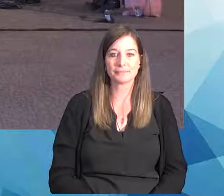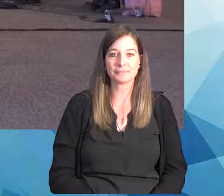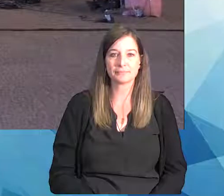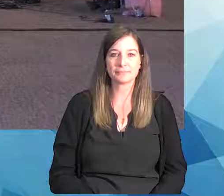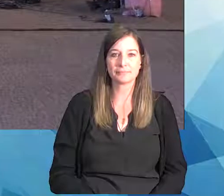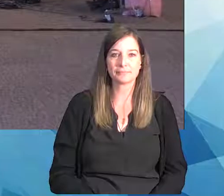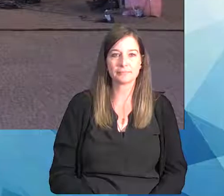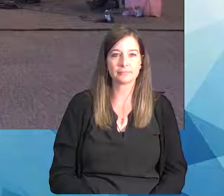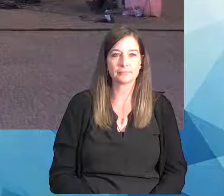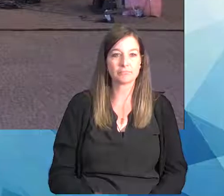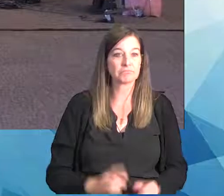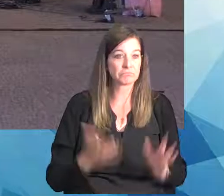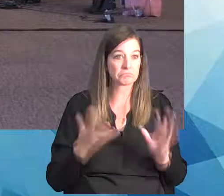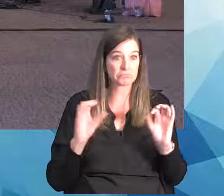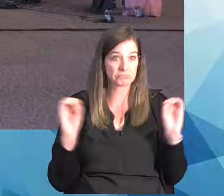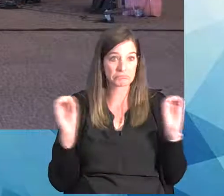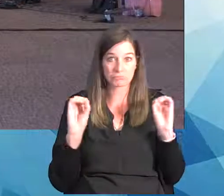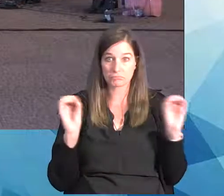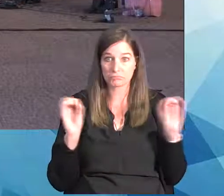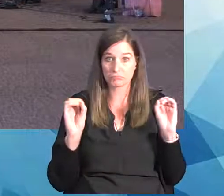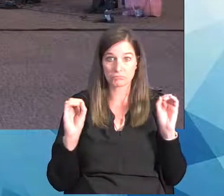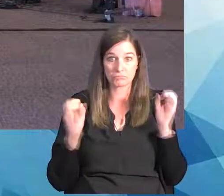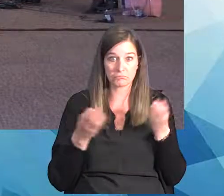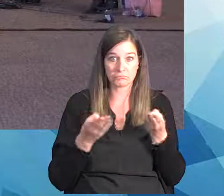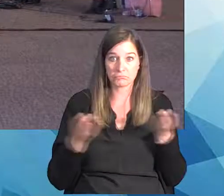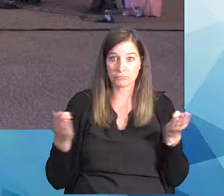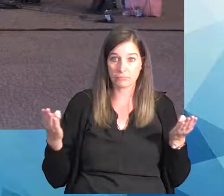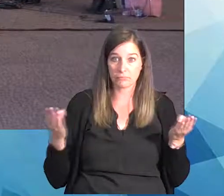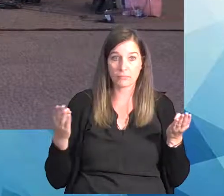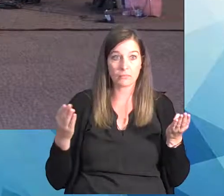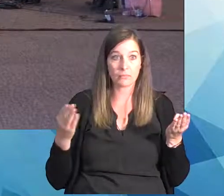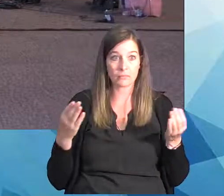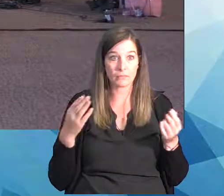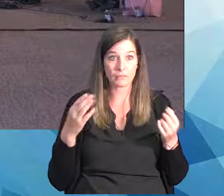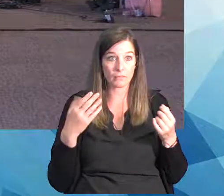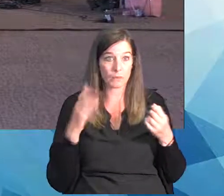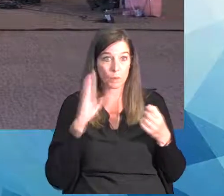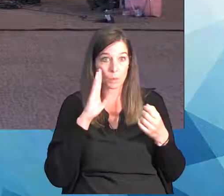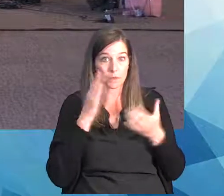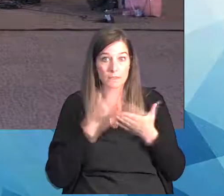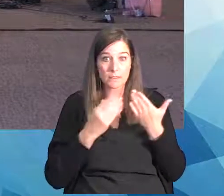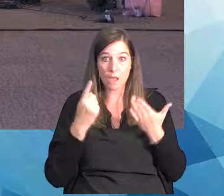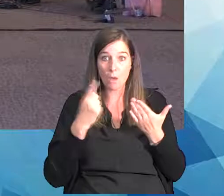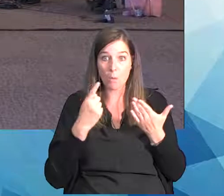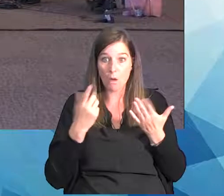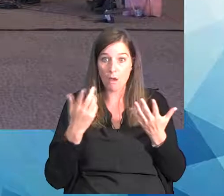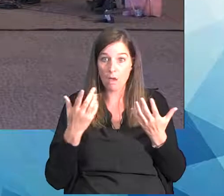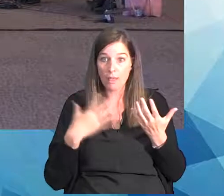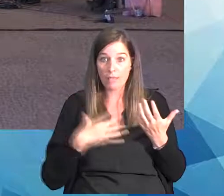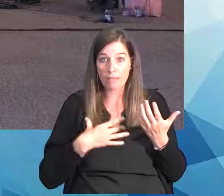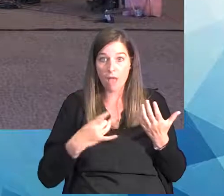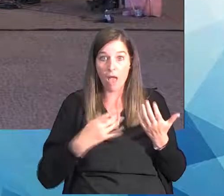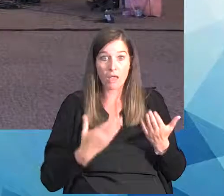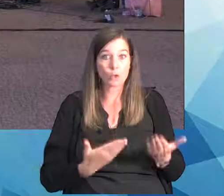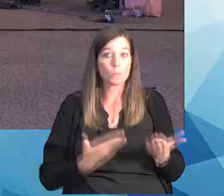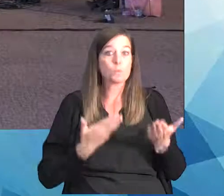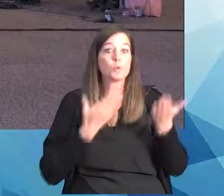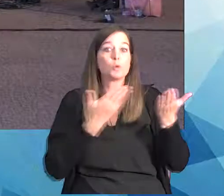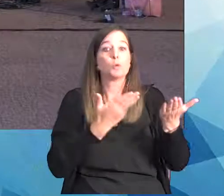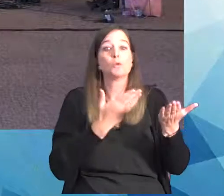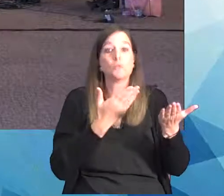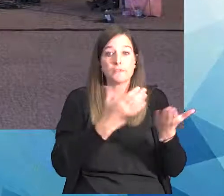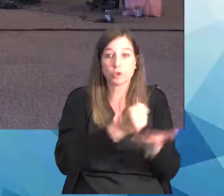Okay, hearing none, would anyone like to move to approve the consent agenda?